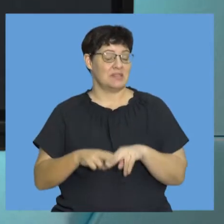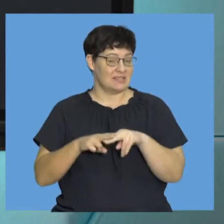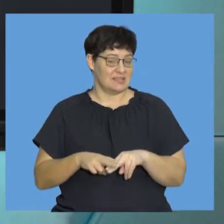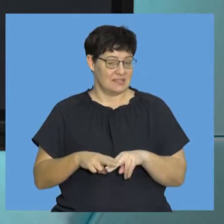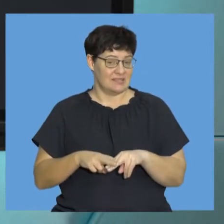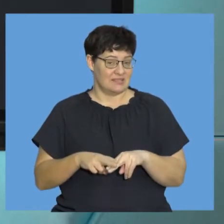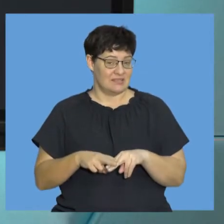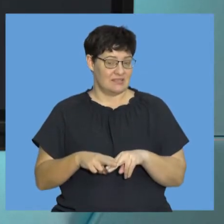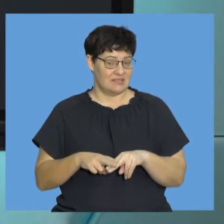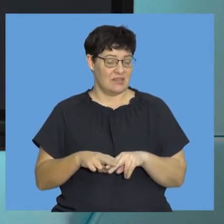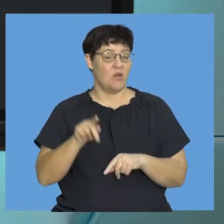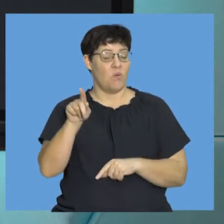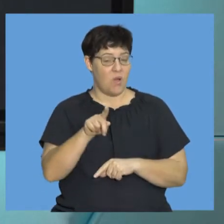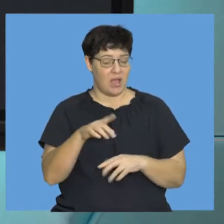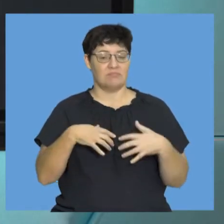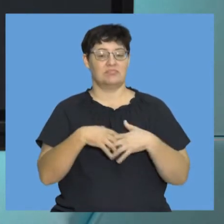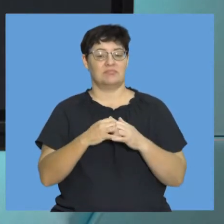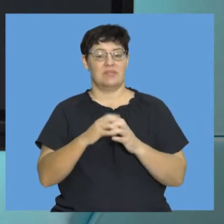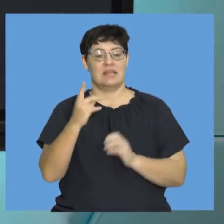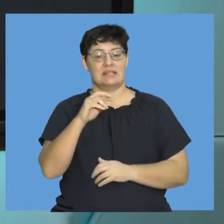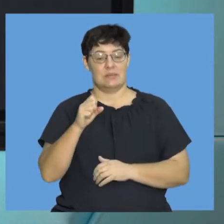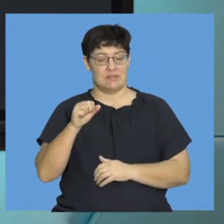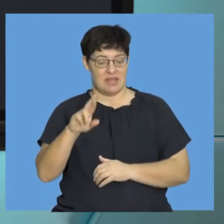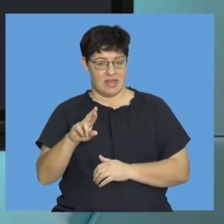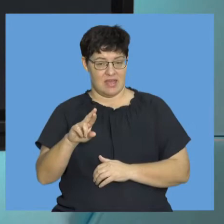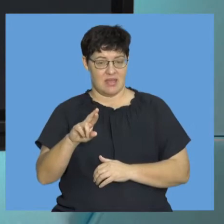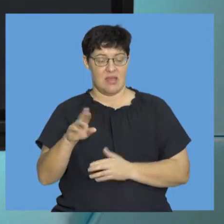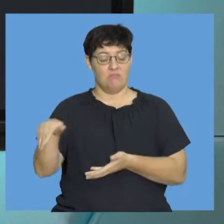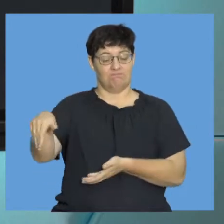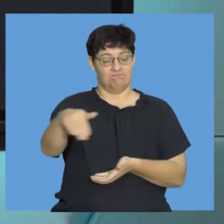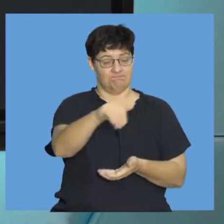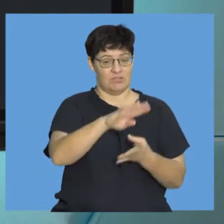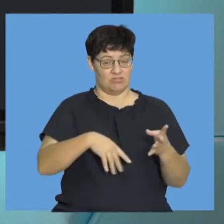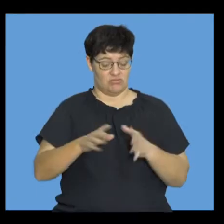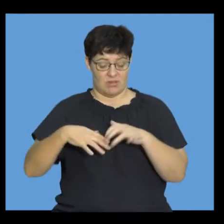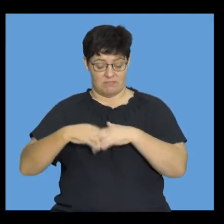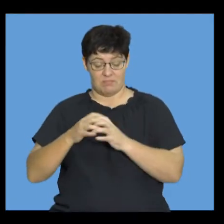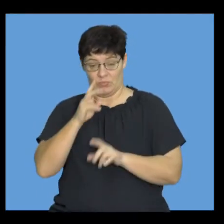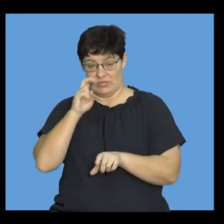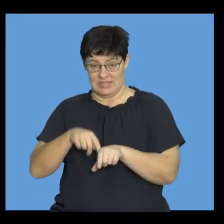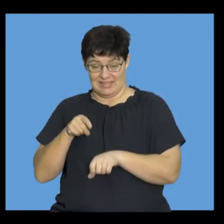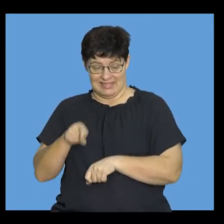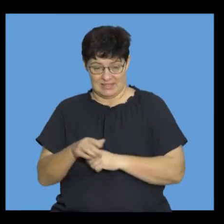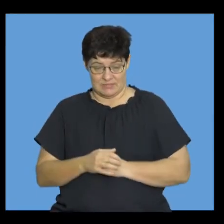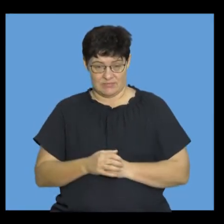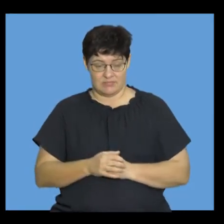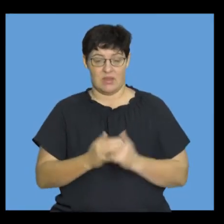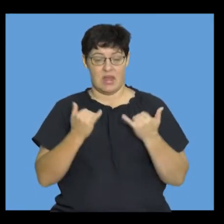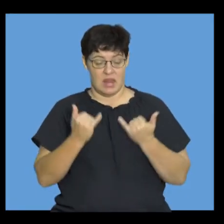was needed to draw up your debtors collection schedule. Right, now we're looking at the